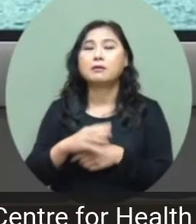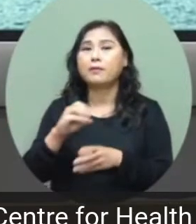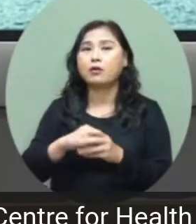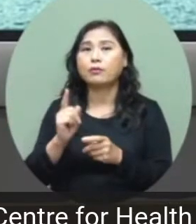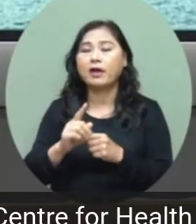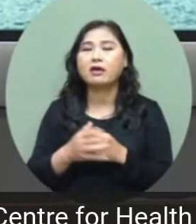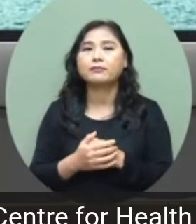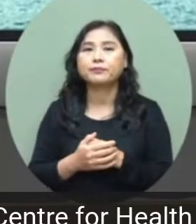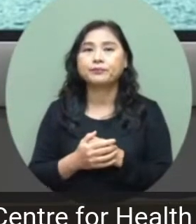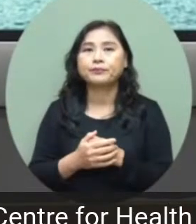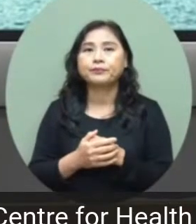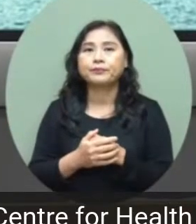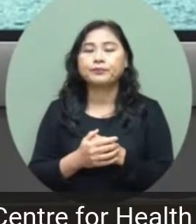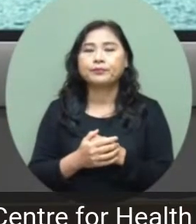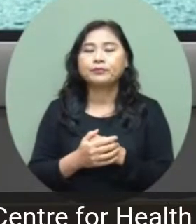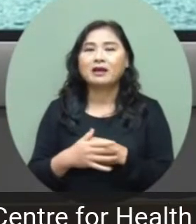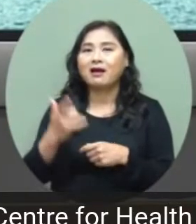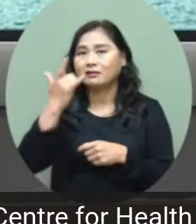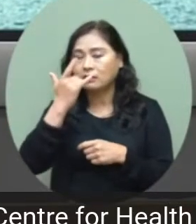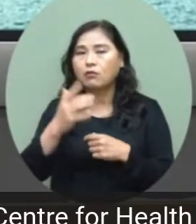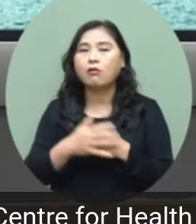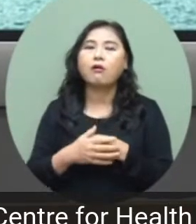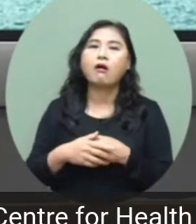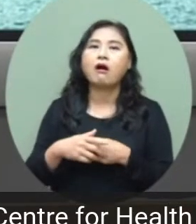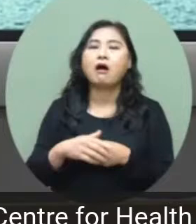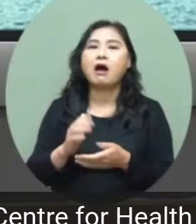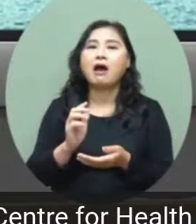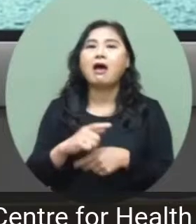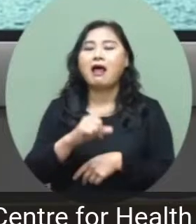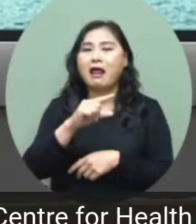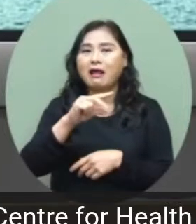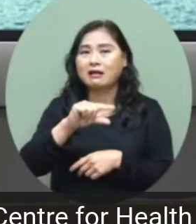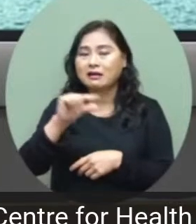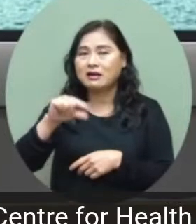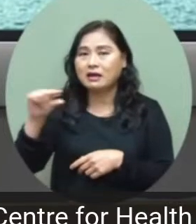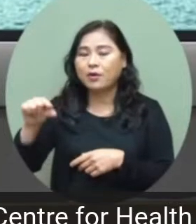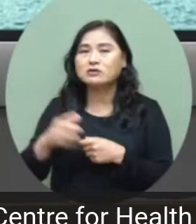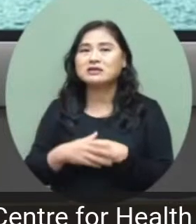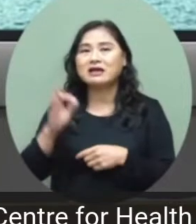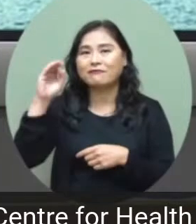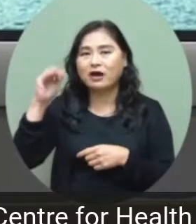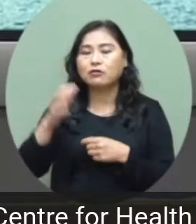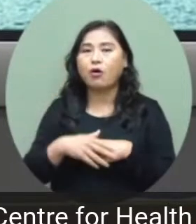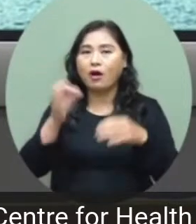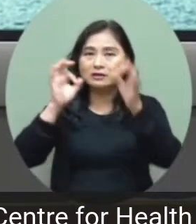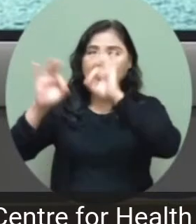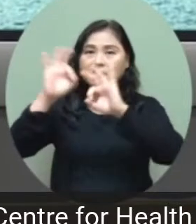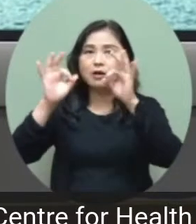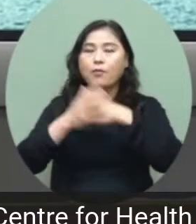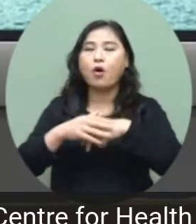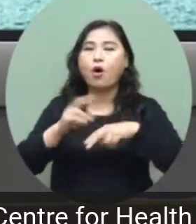flights, including some from Germany, Nepal, France, Singapore,